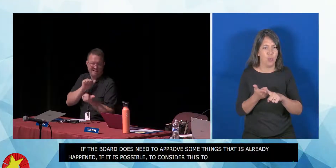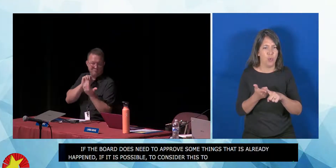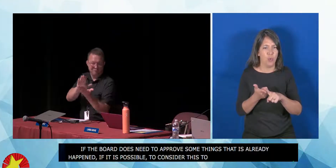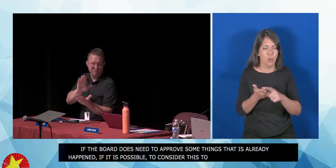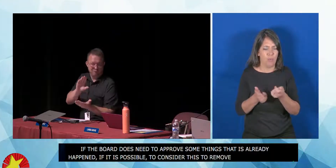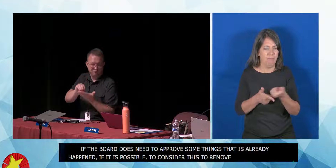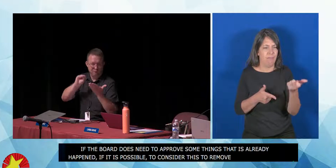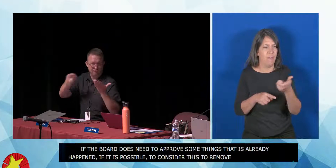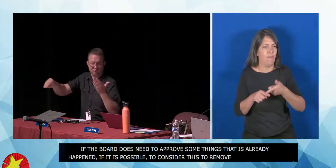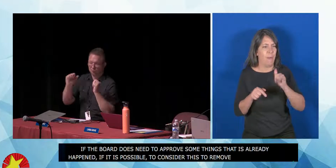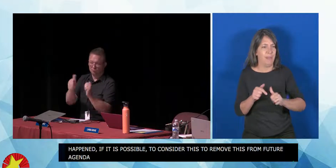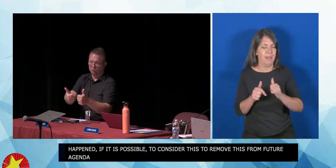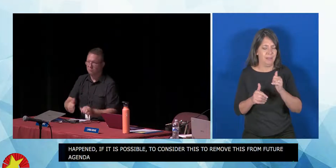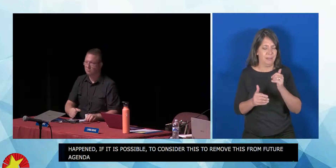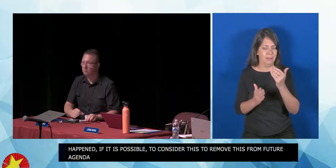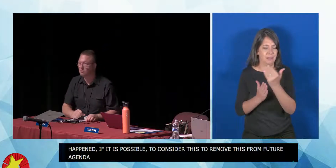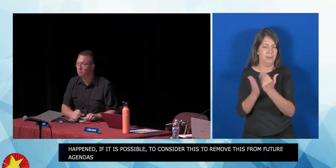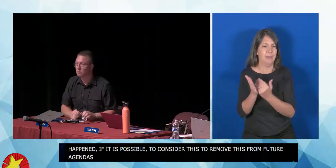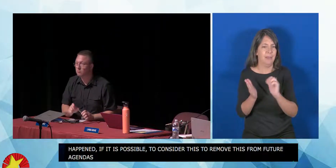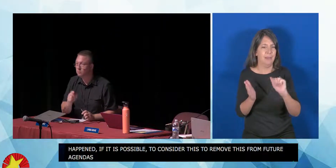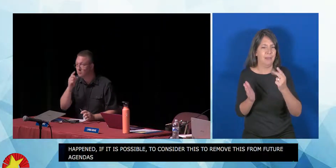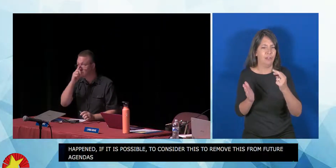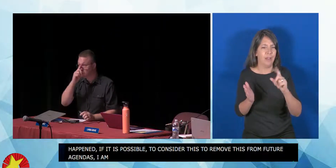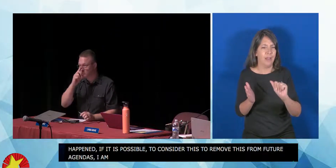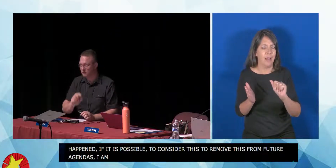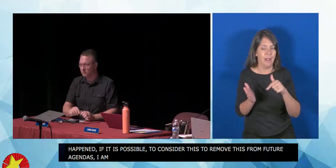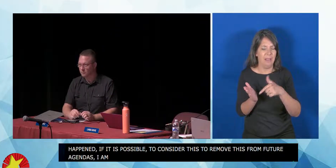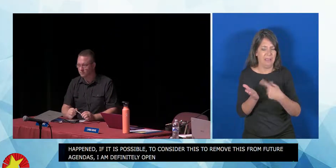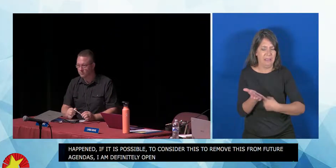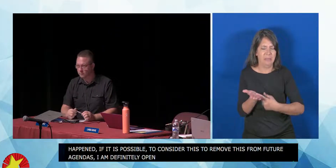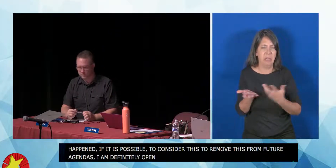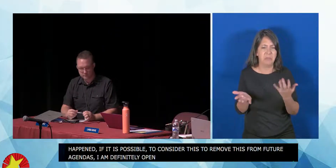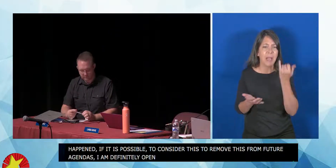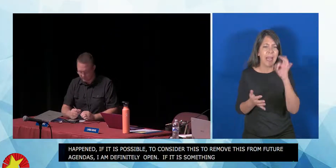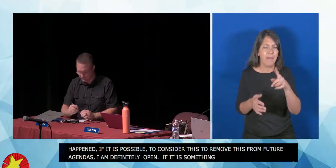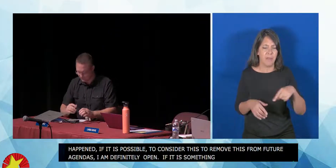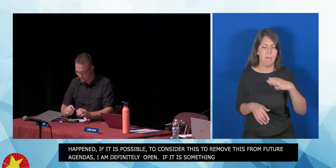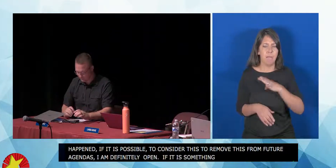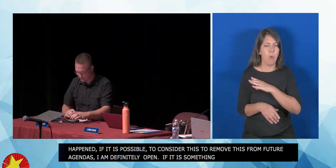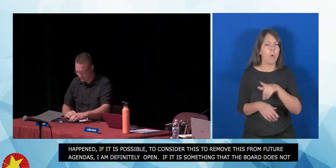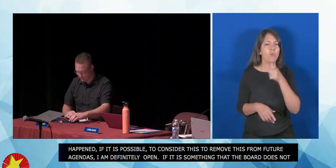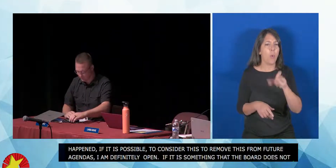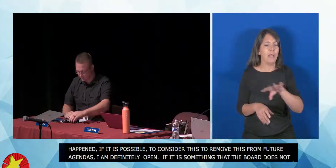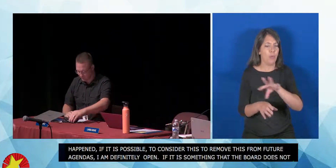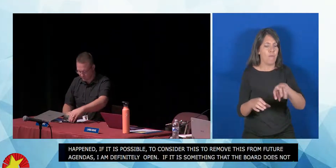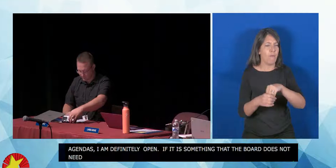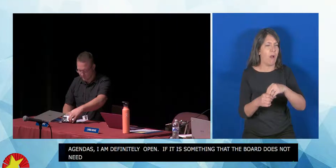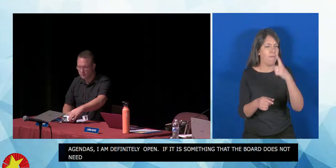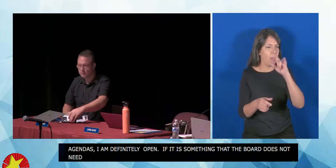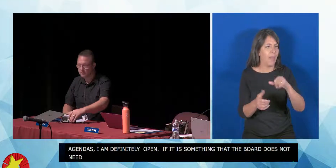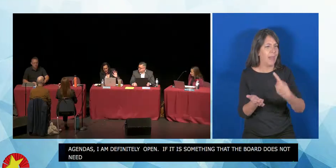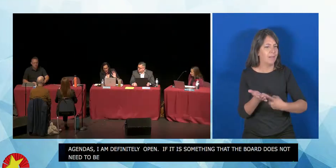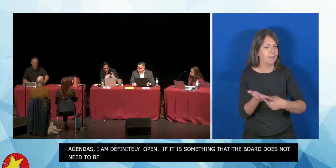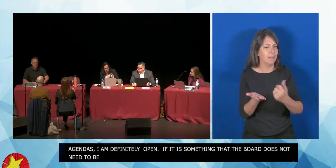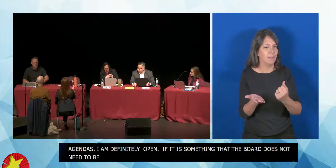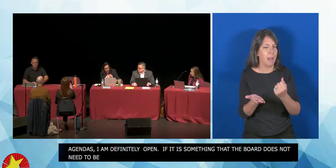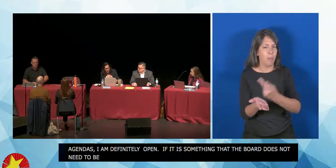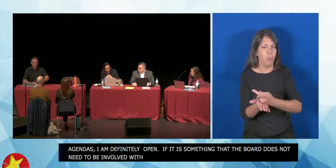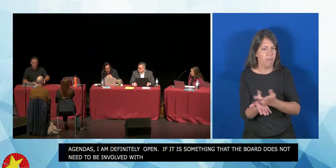definitely open to that if it's something that the board does not need to be involved with. Can I say